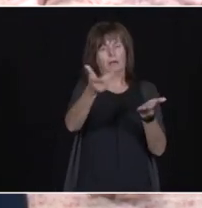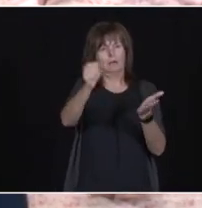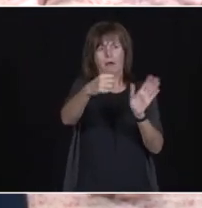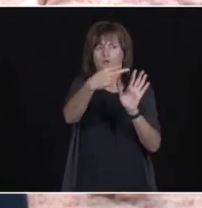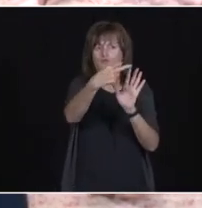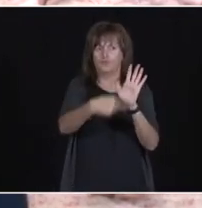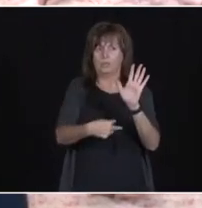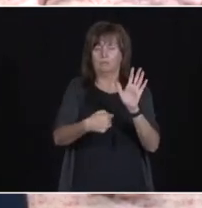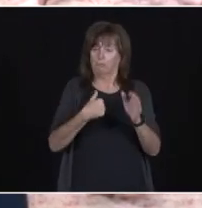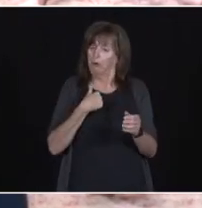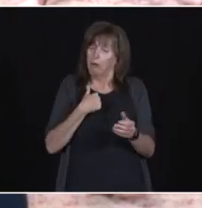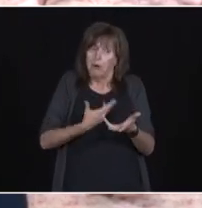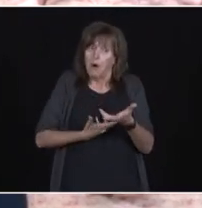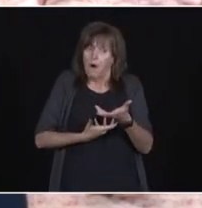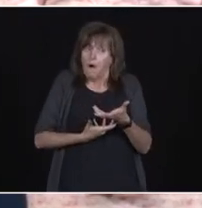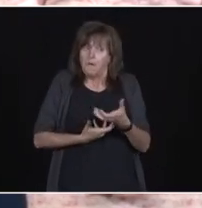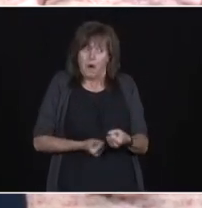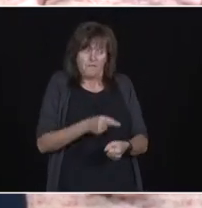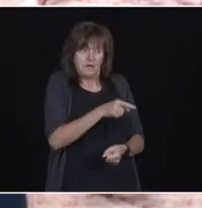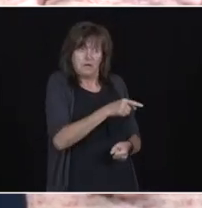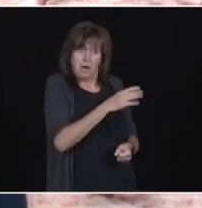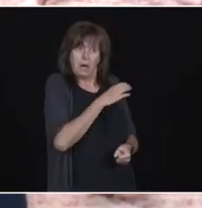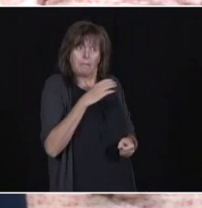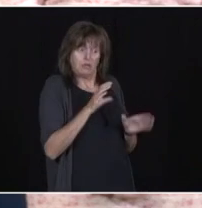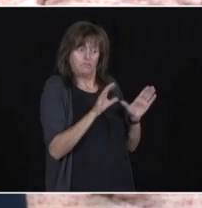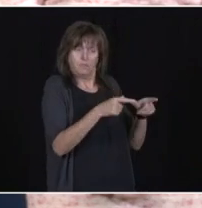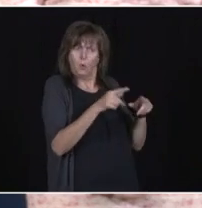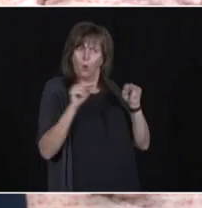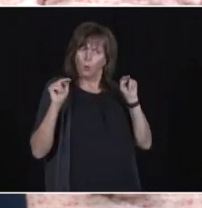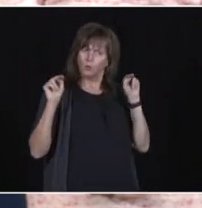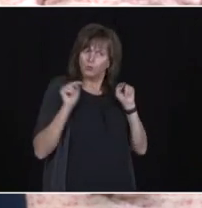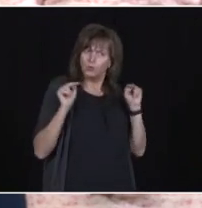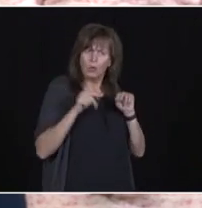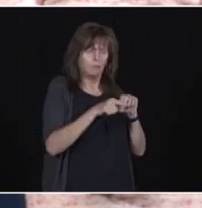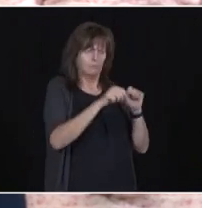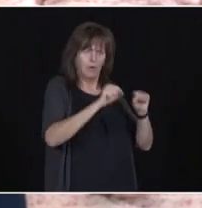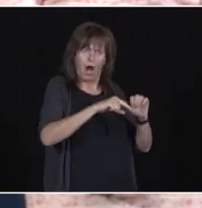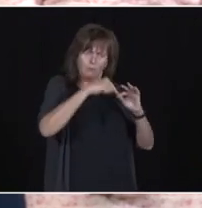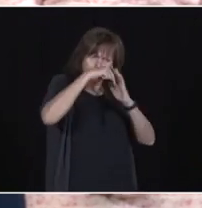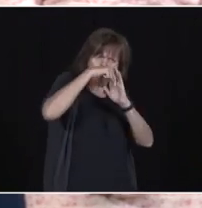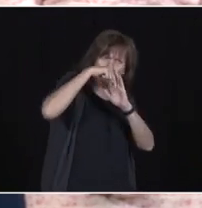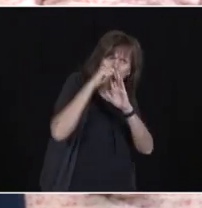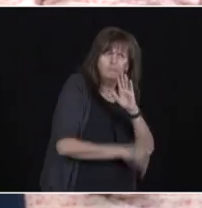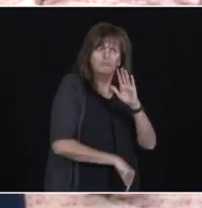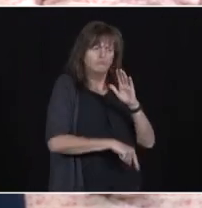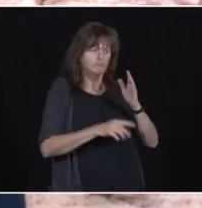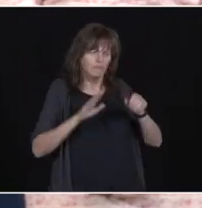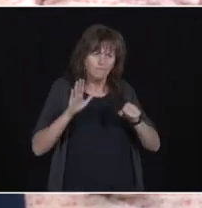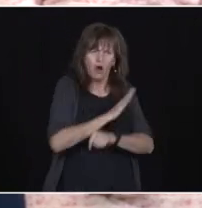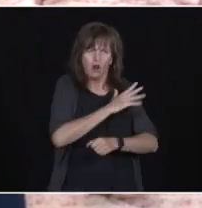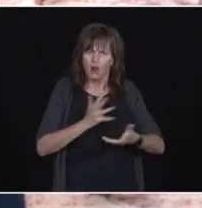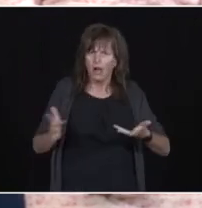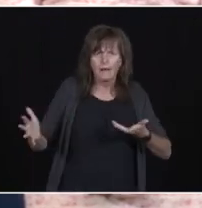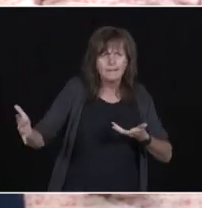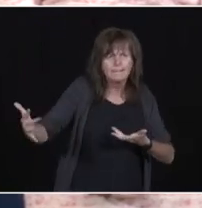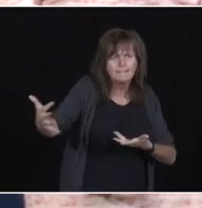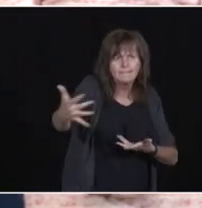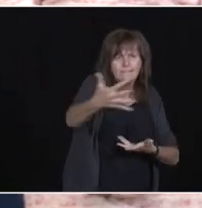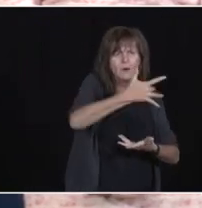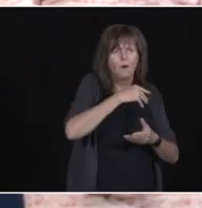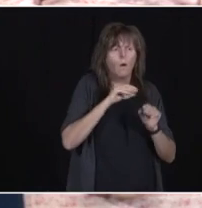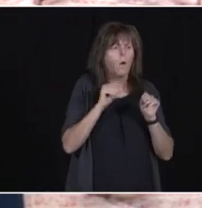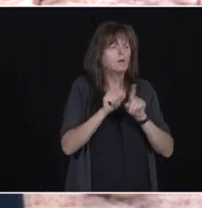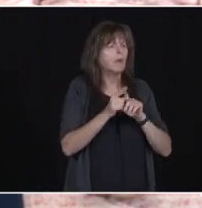government with objective, comprehensive, and fulsome findings so we can be certain that we are